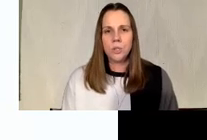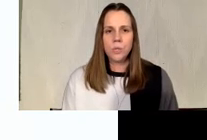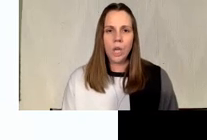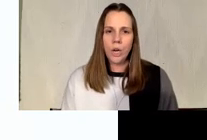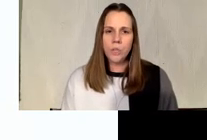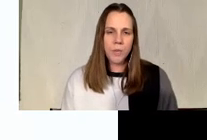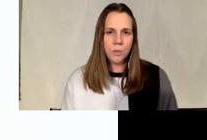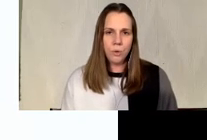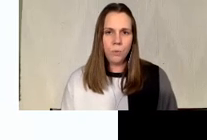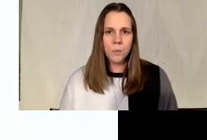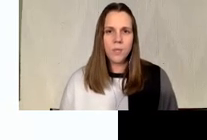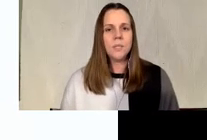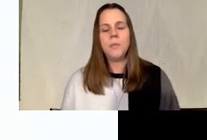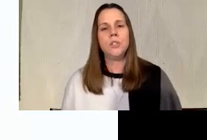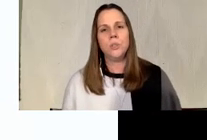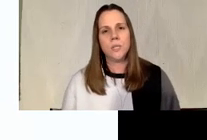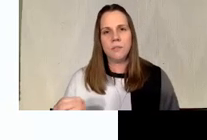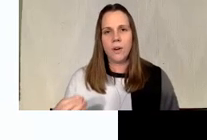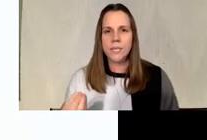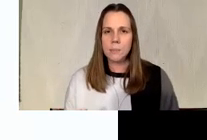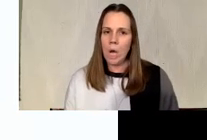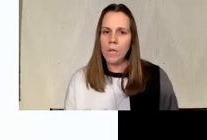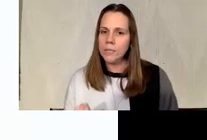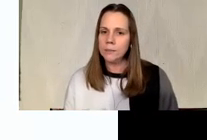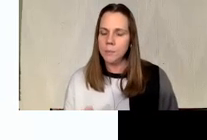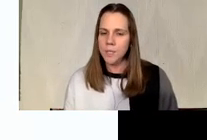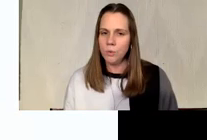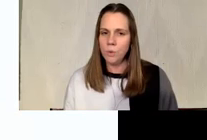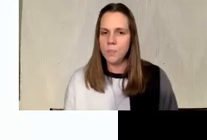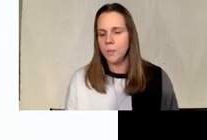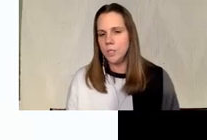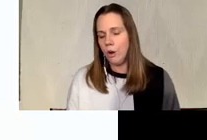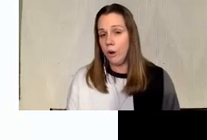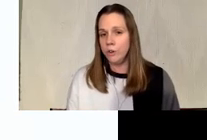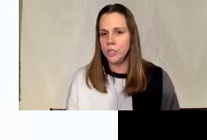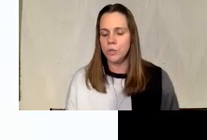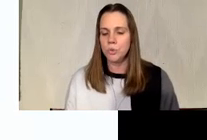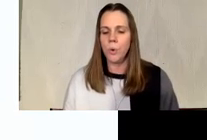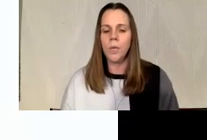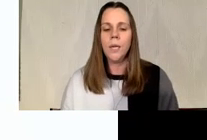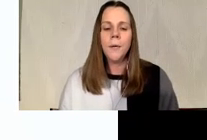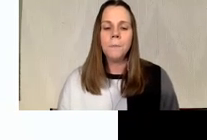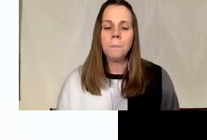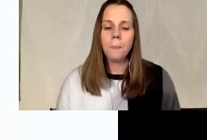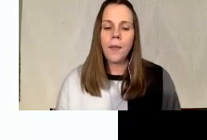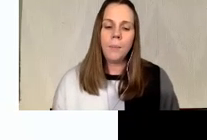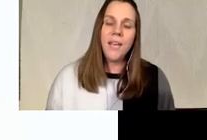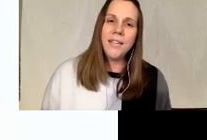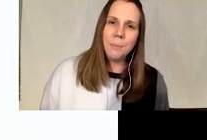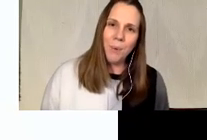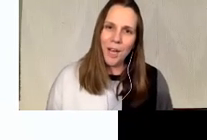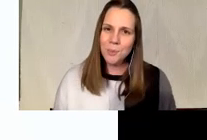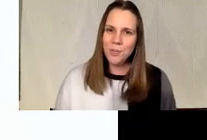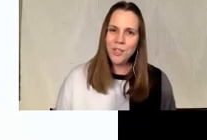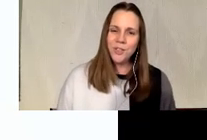signs use large muscle groups, whereas speech uses very small muscle groups, so they're harder to control. It